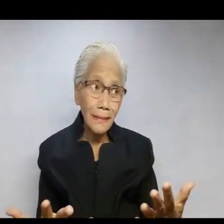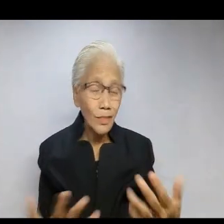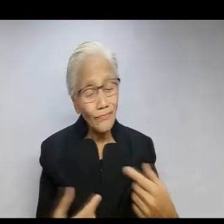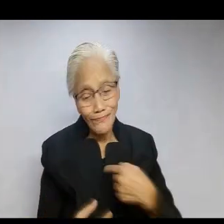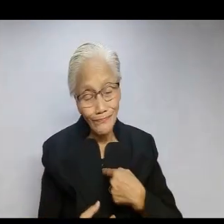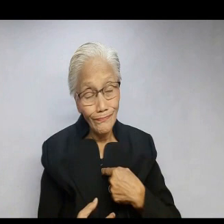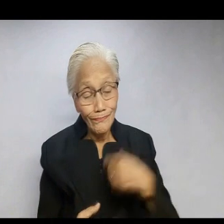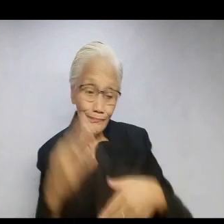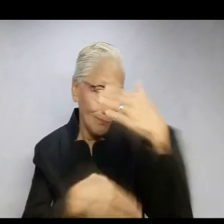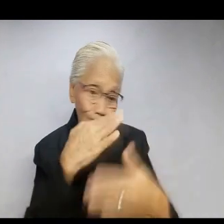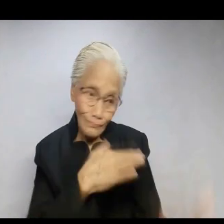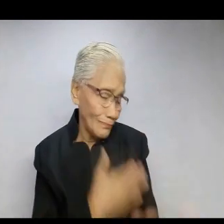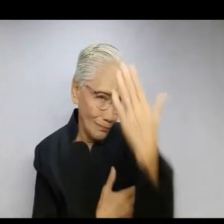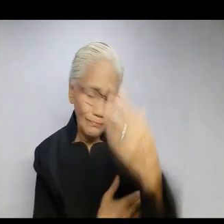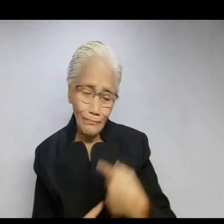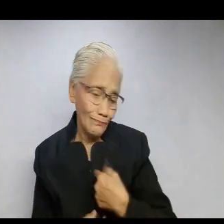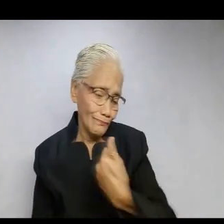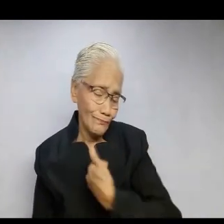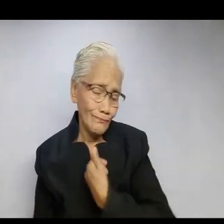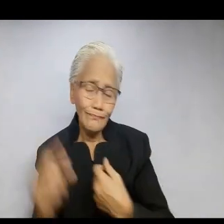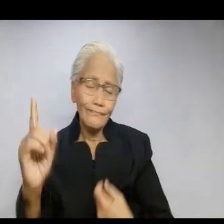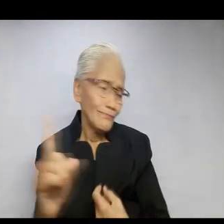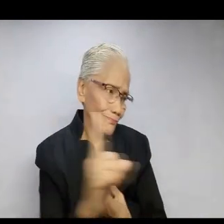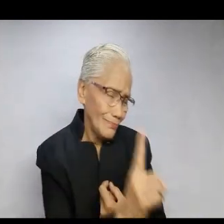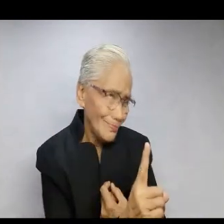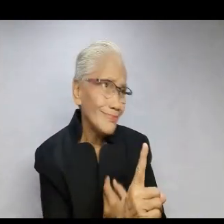And this morning, I went out and put her down myself.